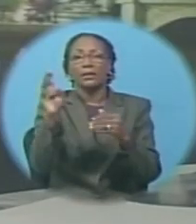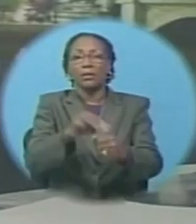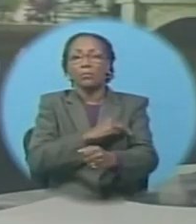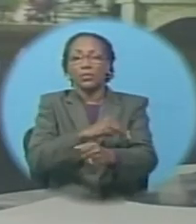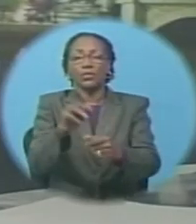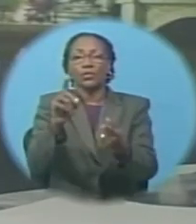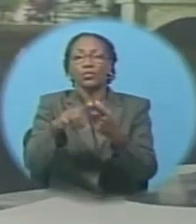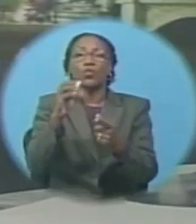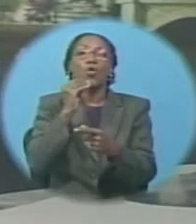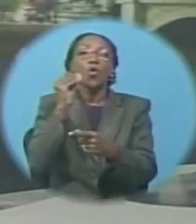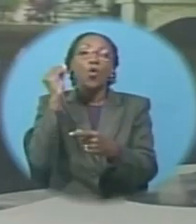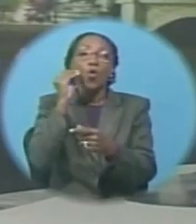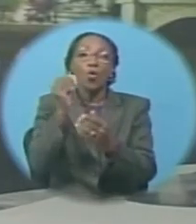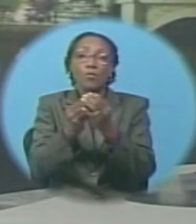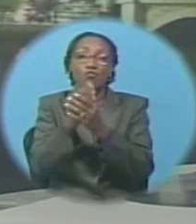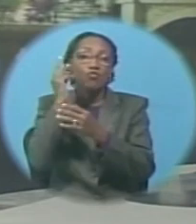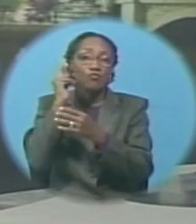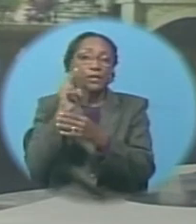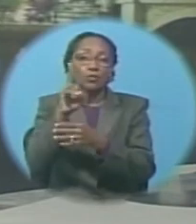their music to